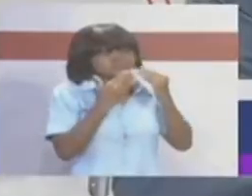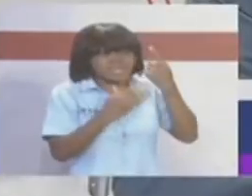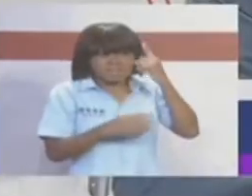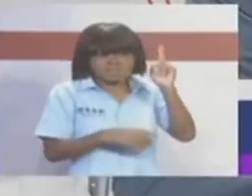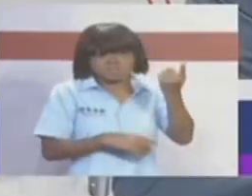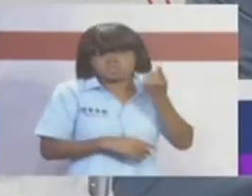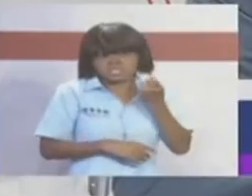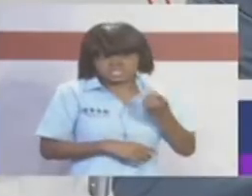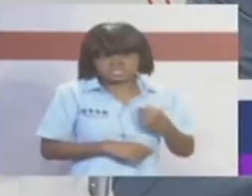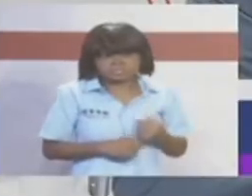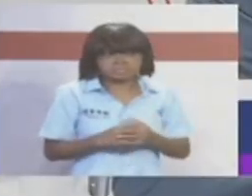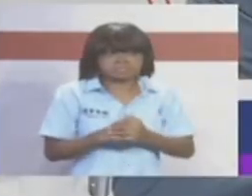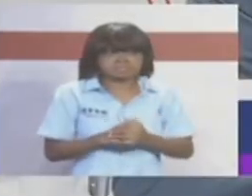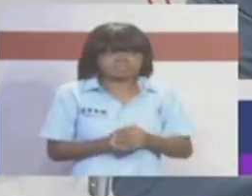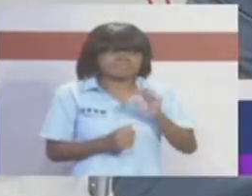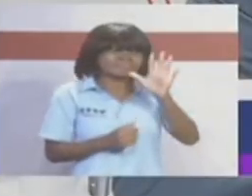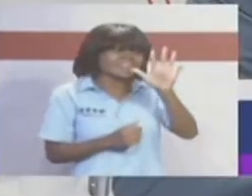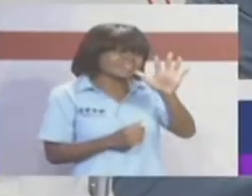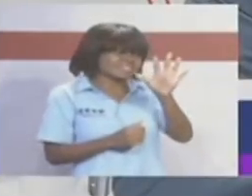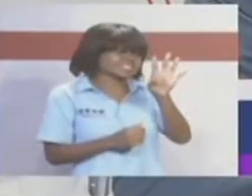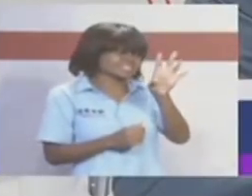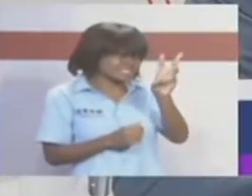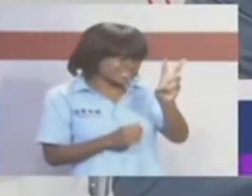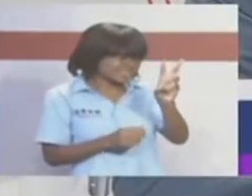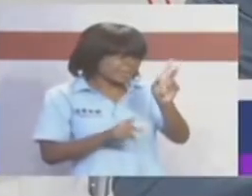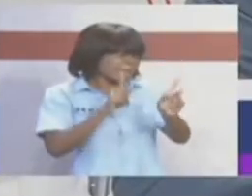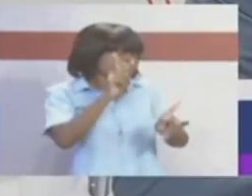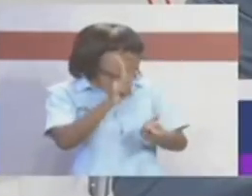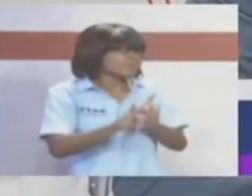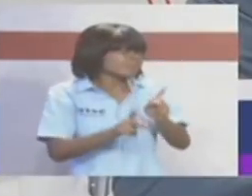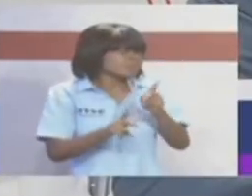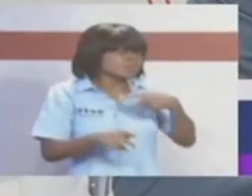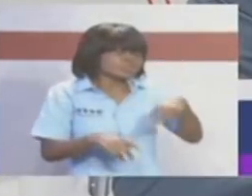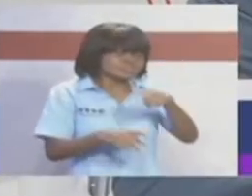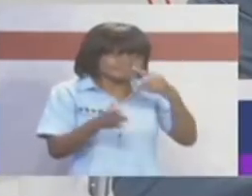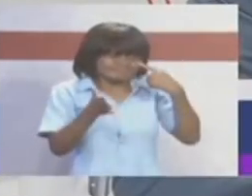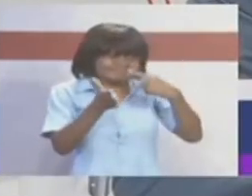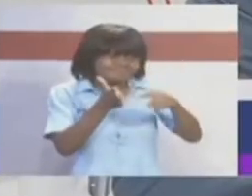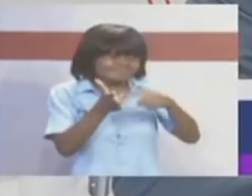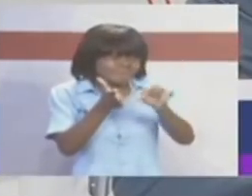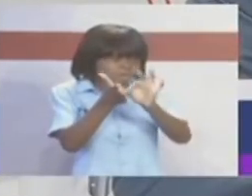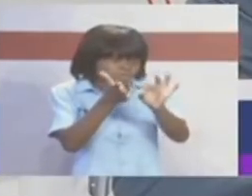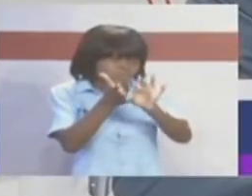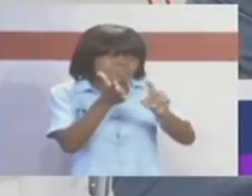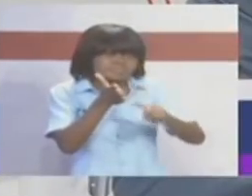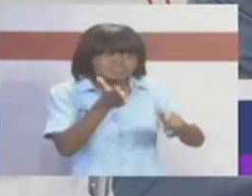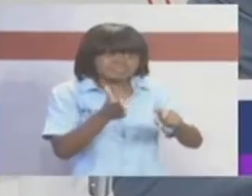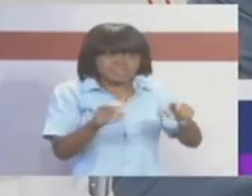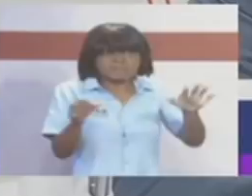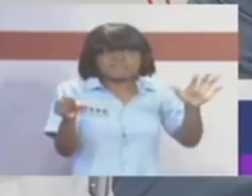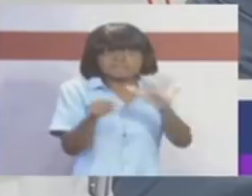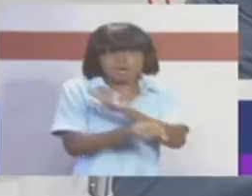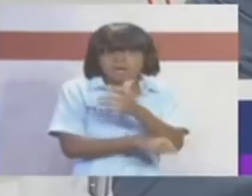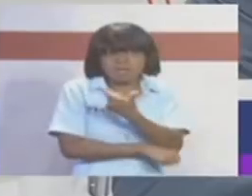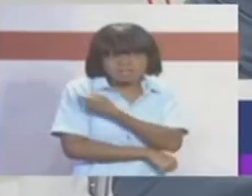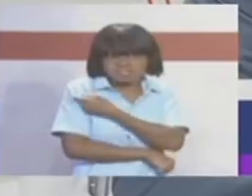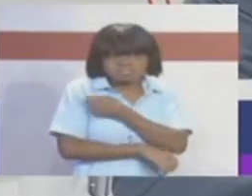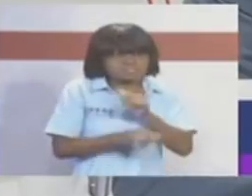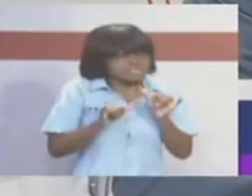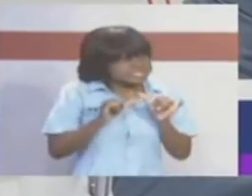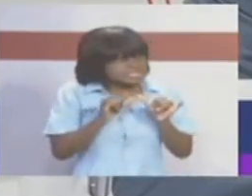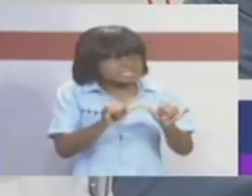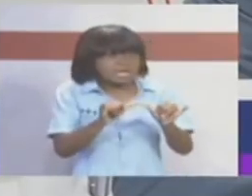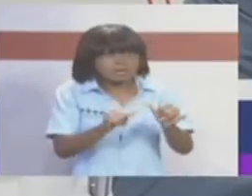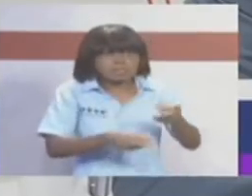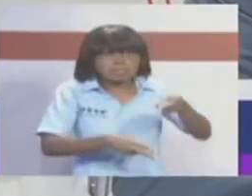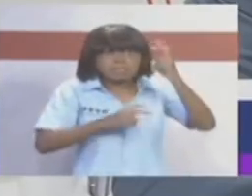The 56 individuals that we are counting as fully vaccinated and having still contracted COVID-19 and passed on